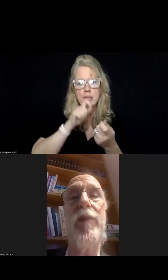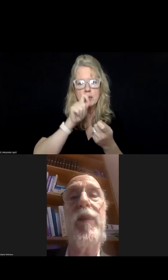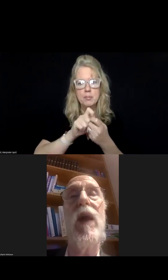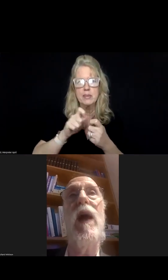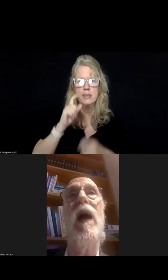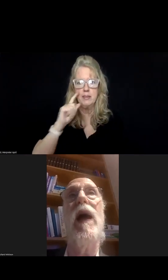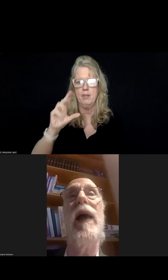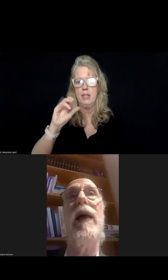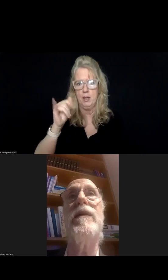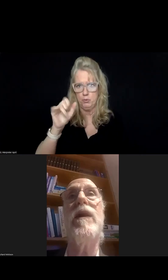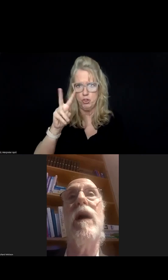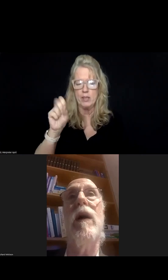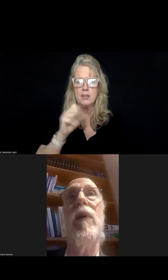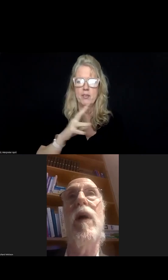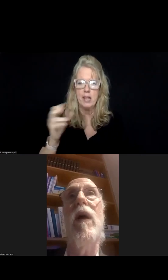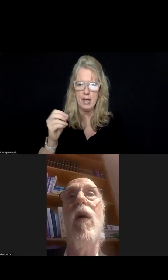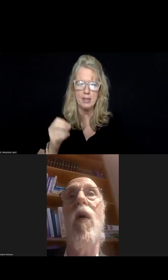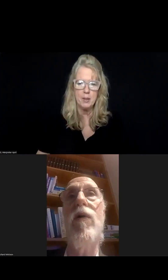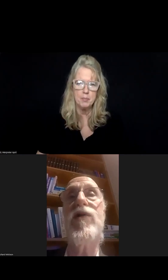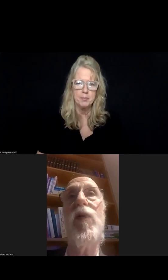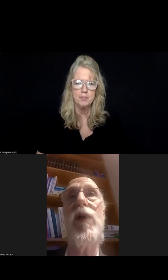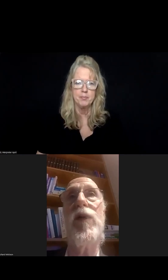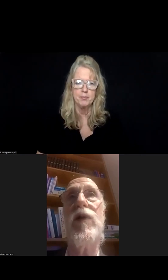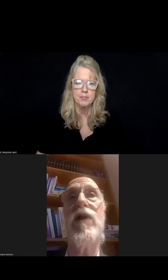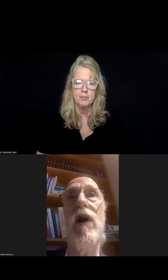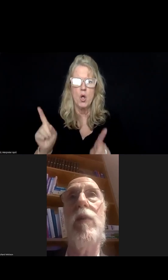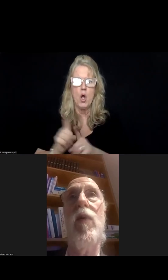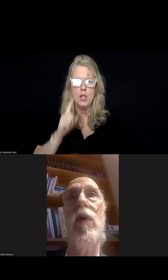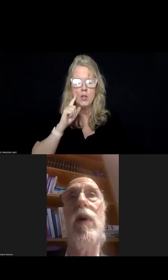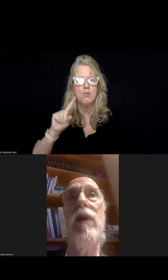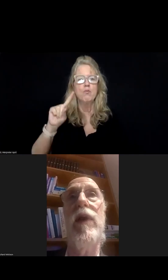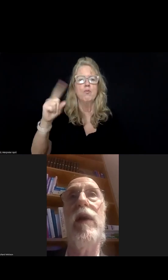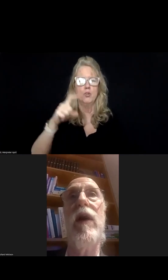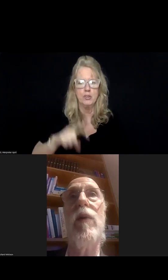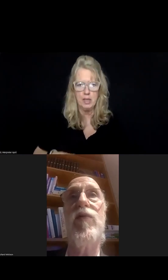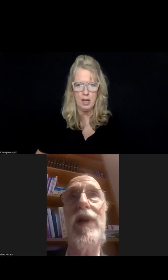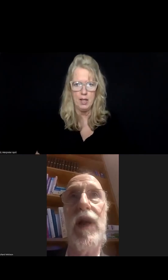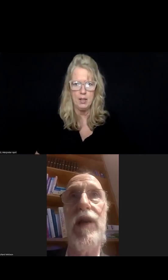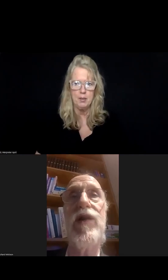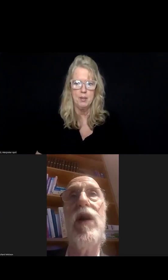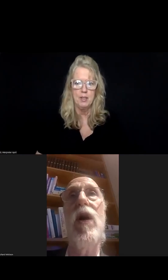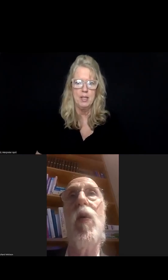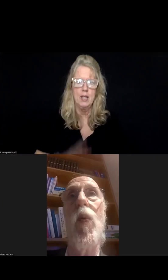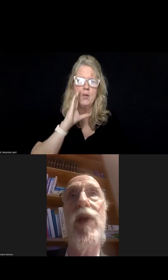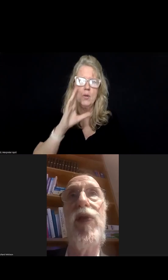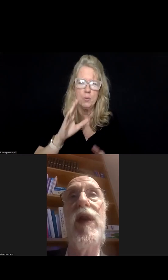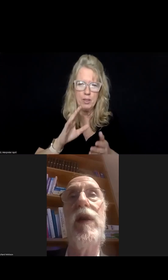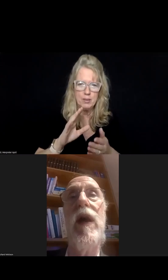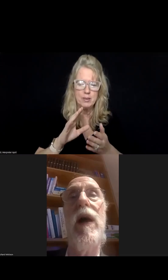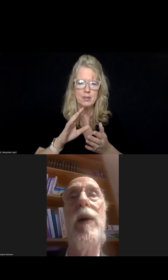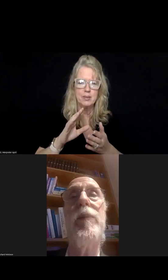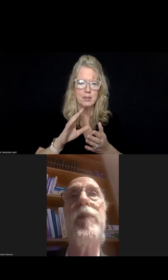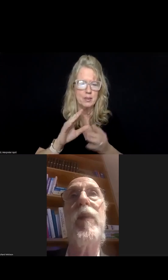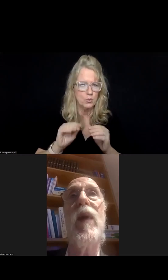objectives. And also for the first time, there was released with